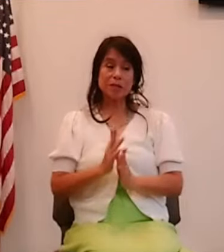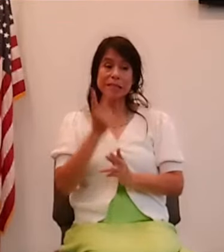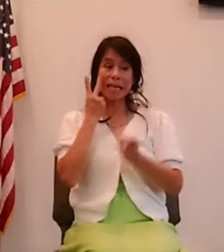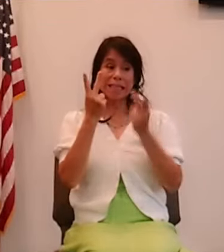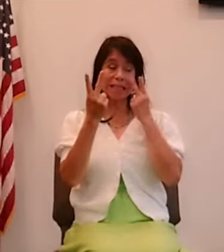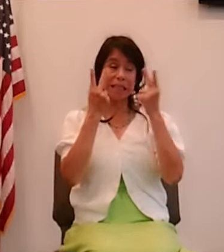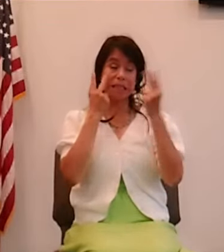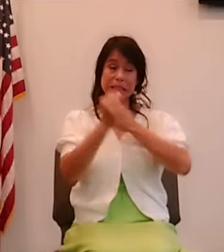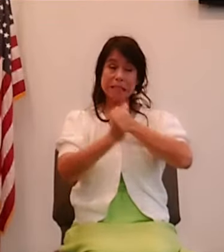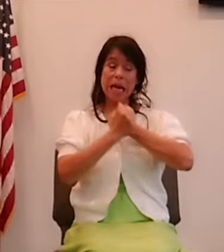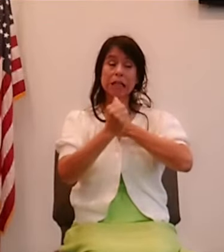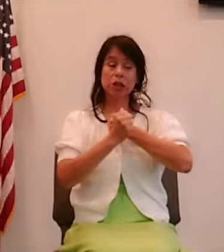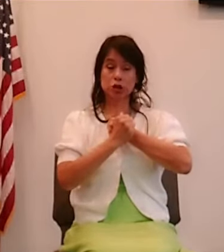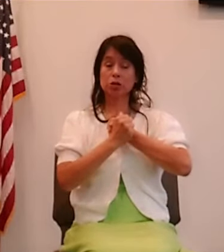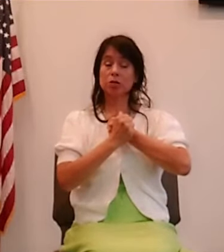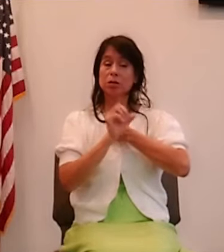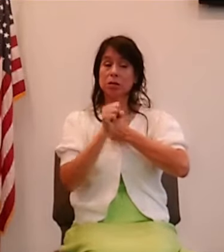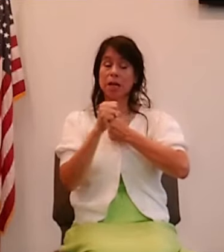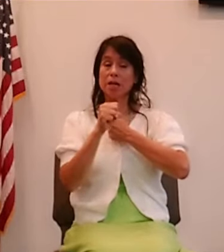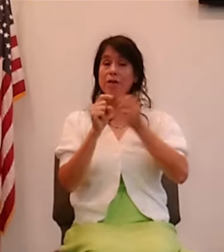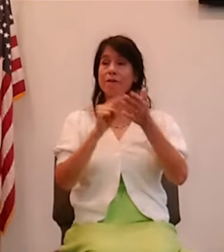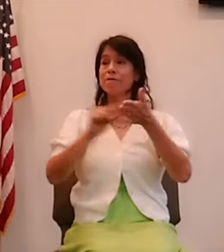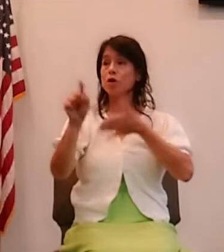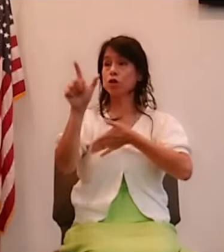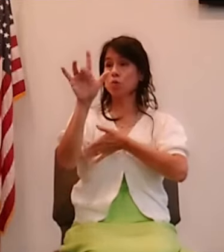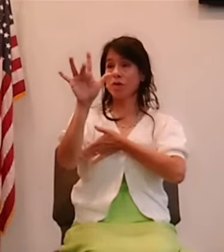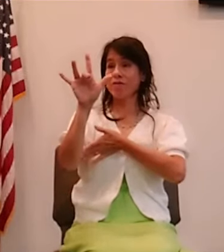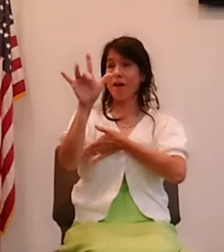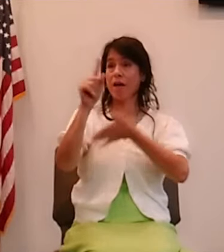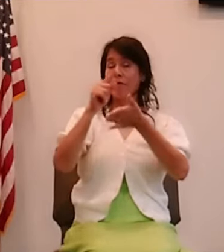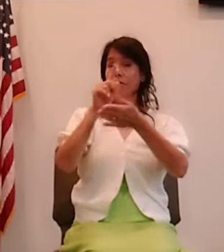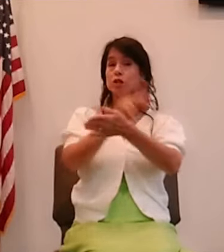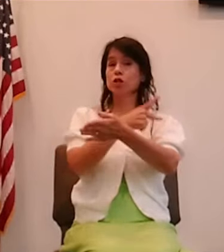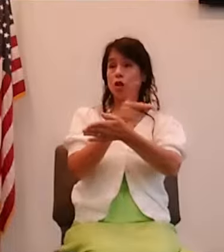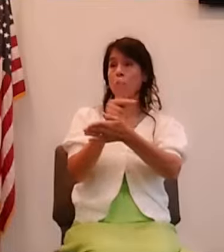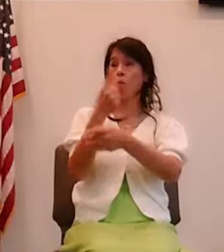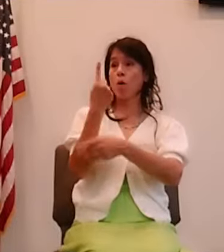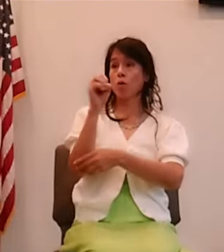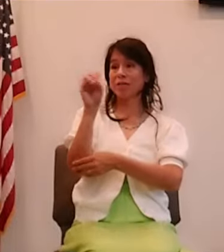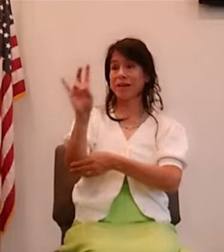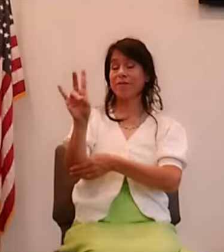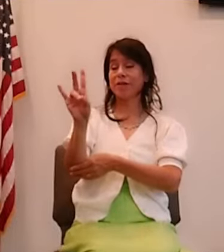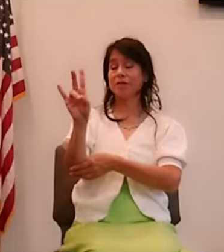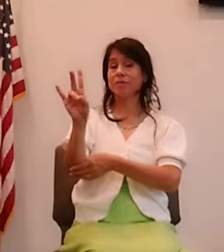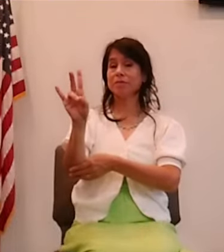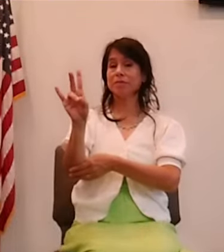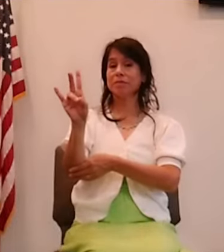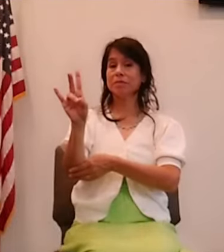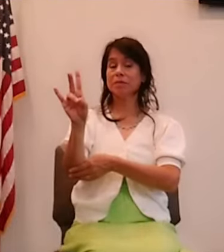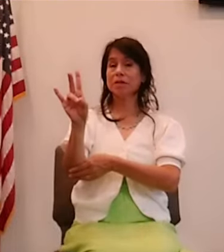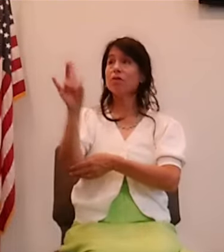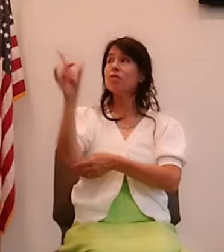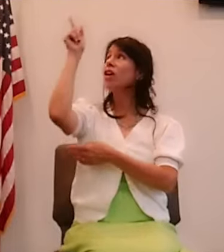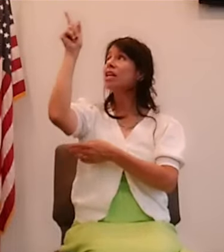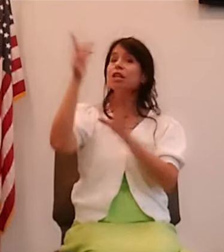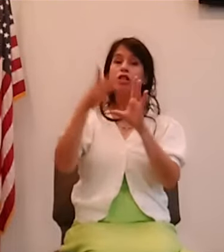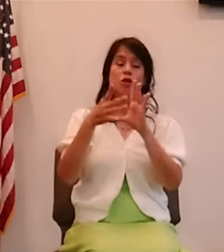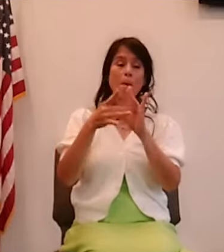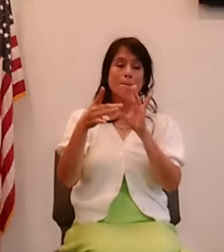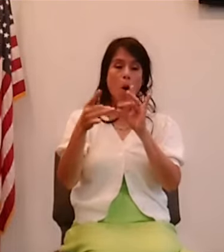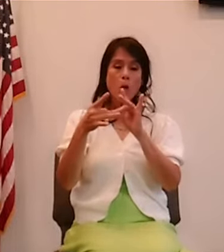danger. Verse 25, Psalm 107, verse 25. For he spoke and stirred